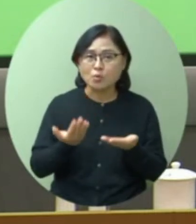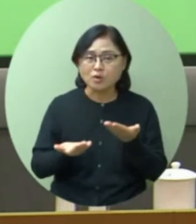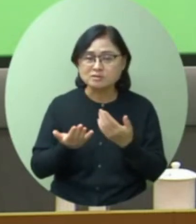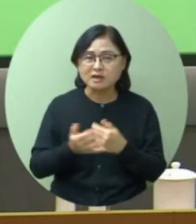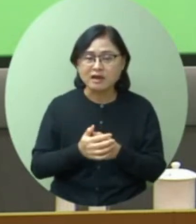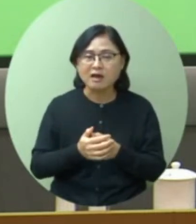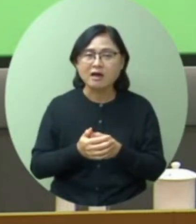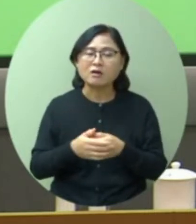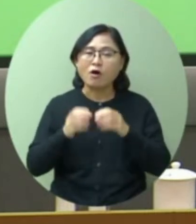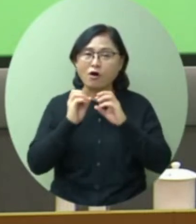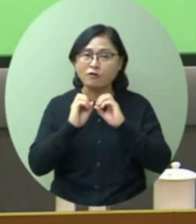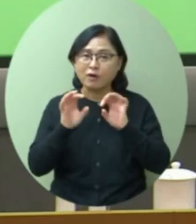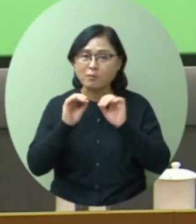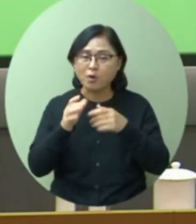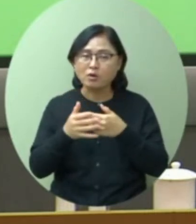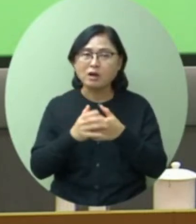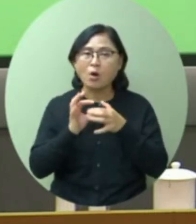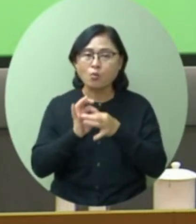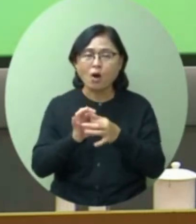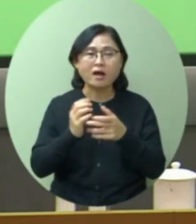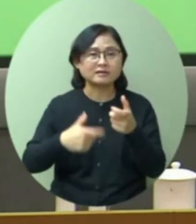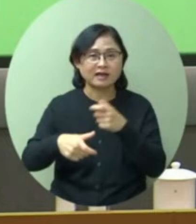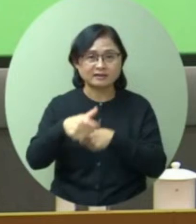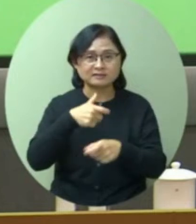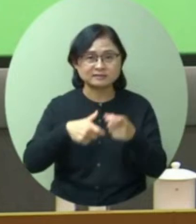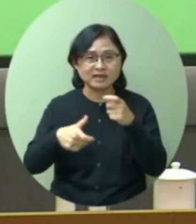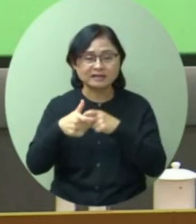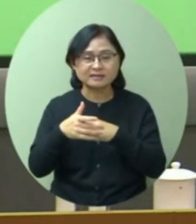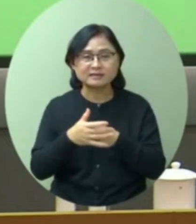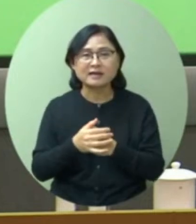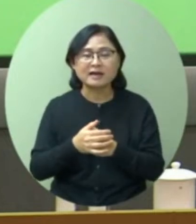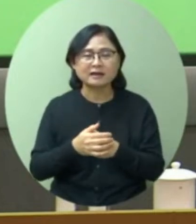In relation to sectors that are doing well,